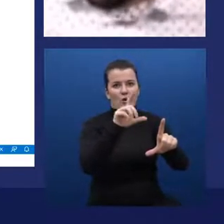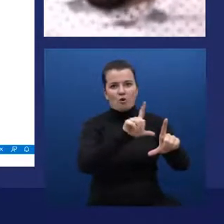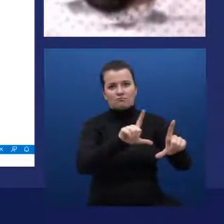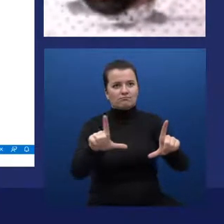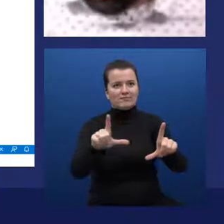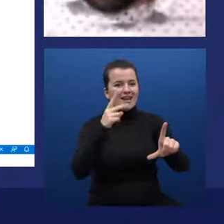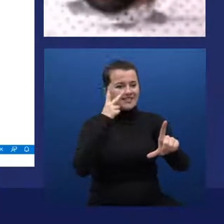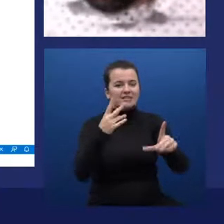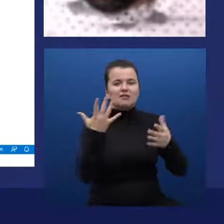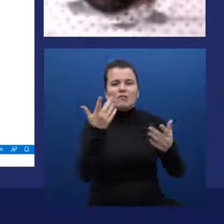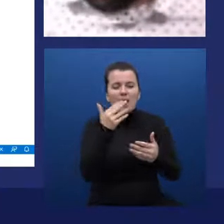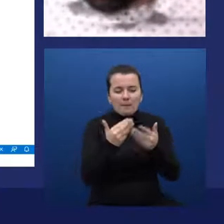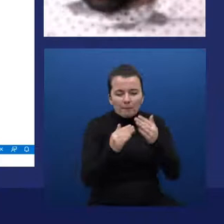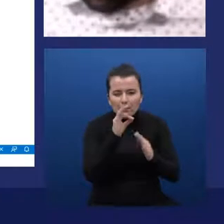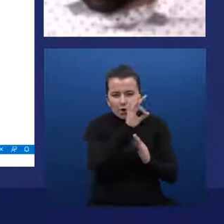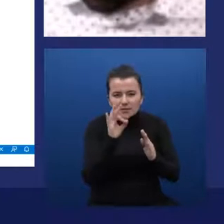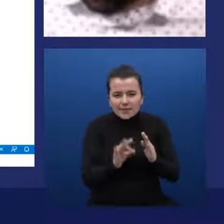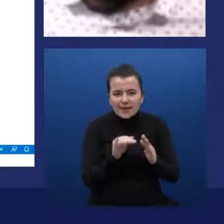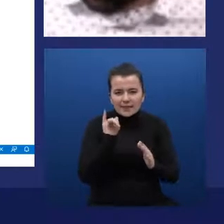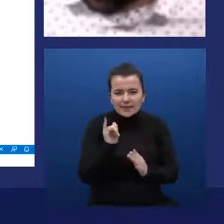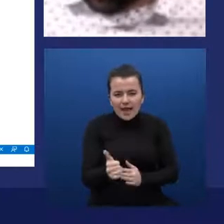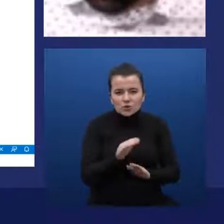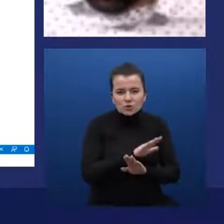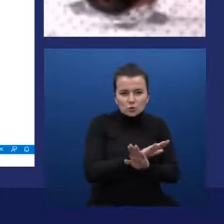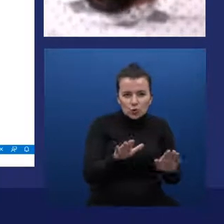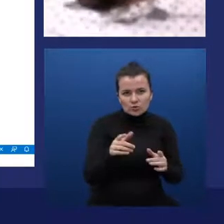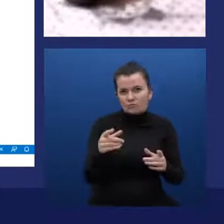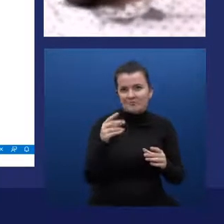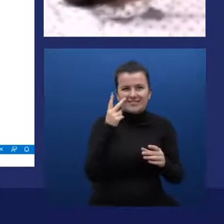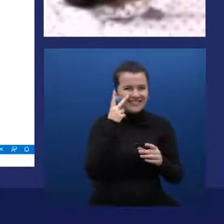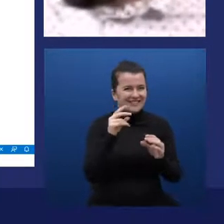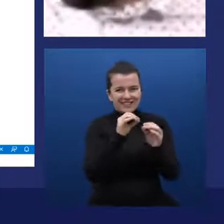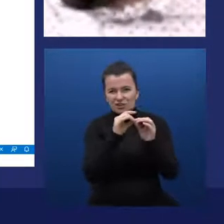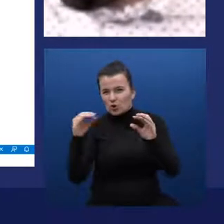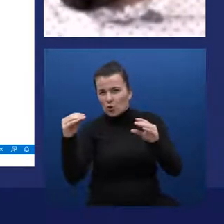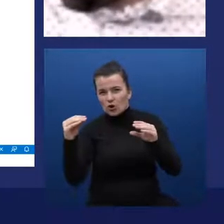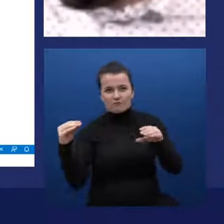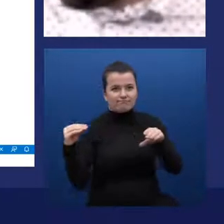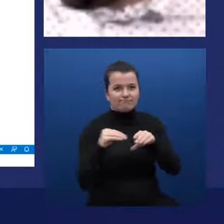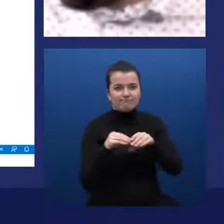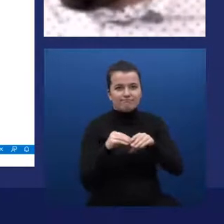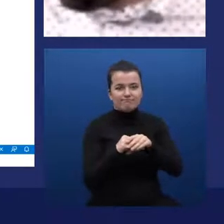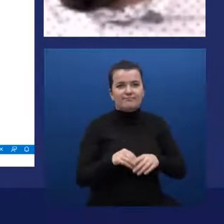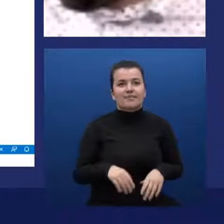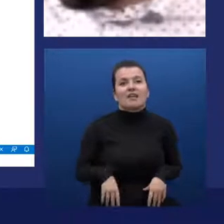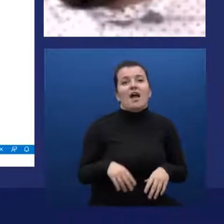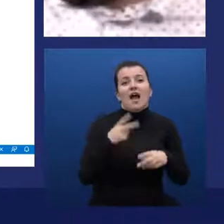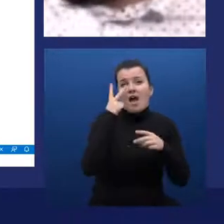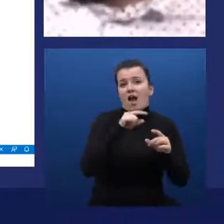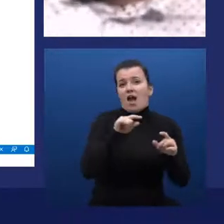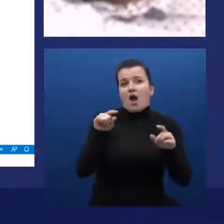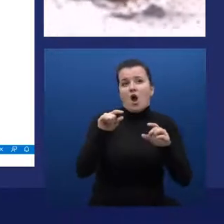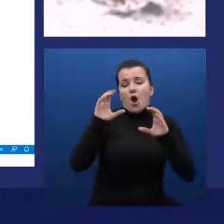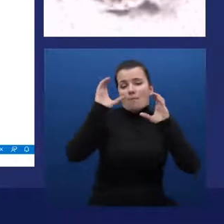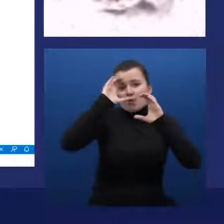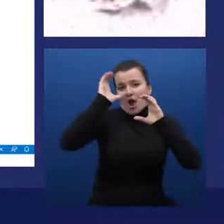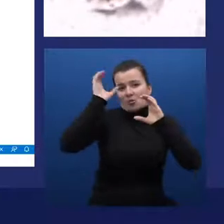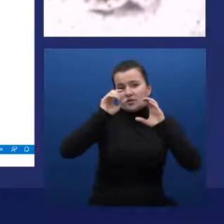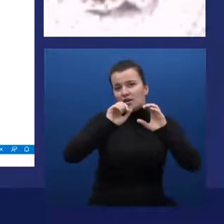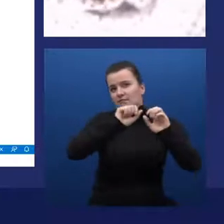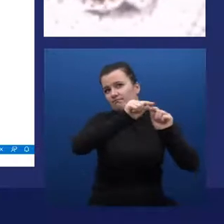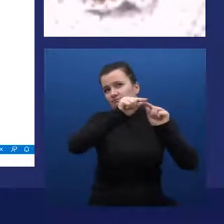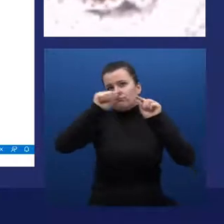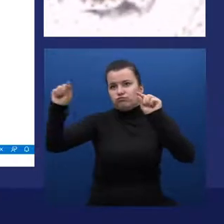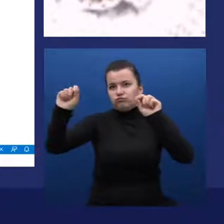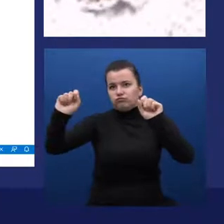as well. And if you want, I can go to this particular picture here, and let's go to El Browser, the browser here, and let